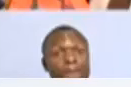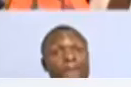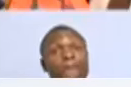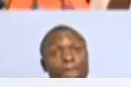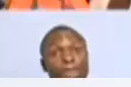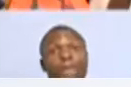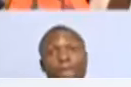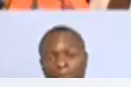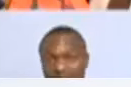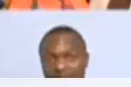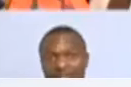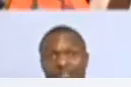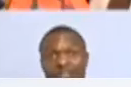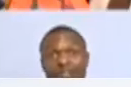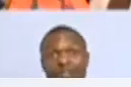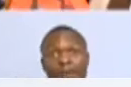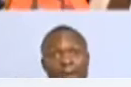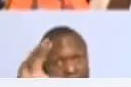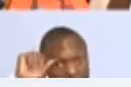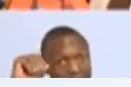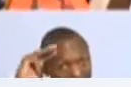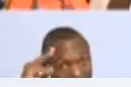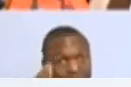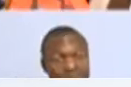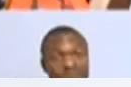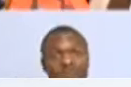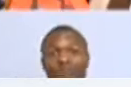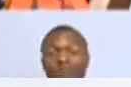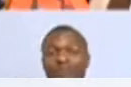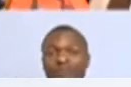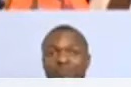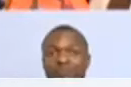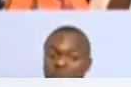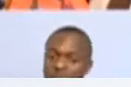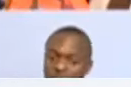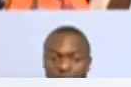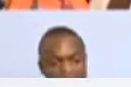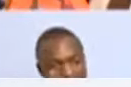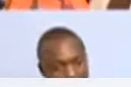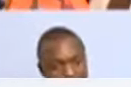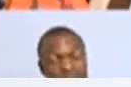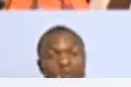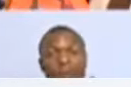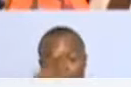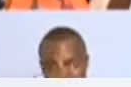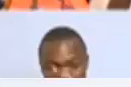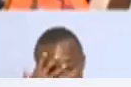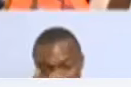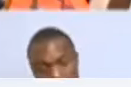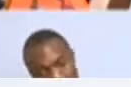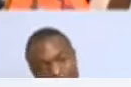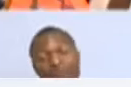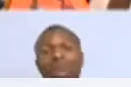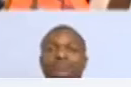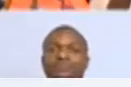law, quicken the prosecution, and people are locked up. Because you can put fire to